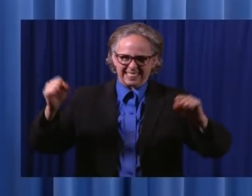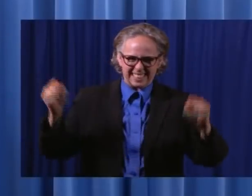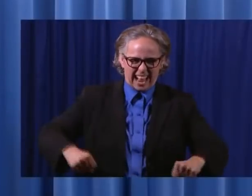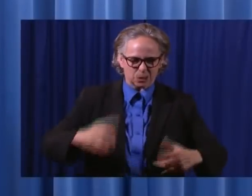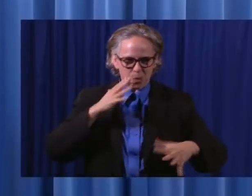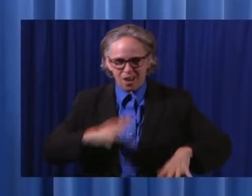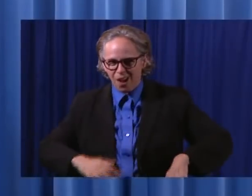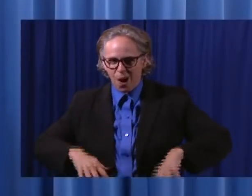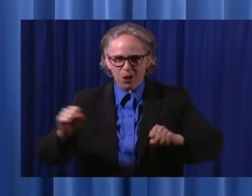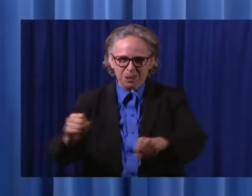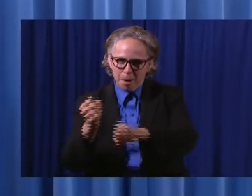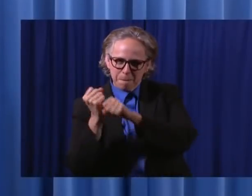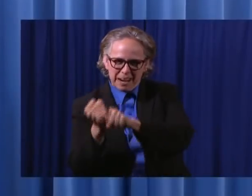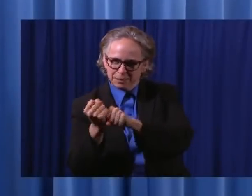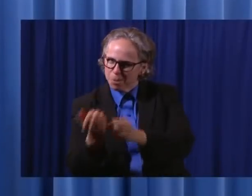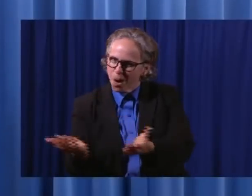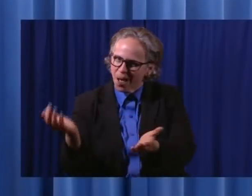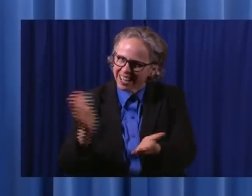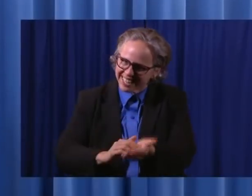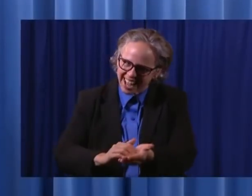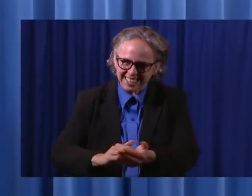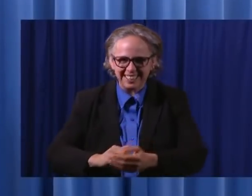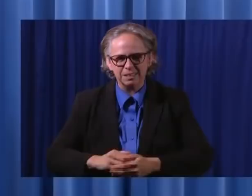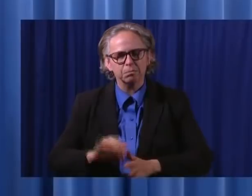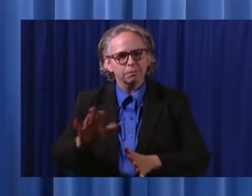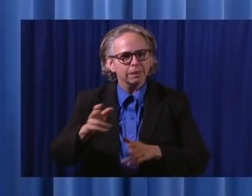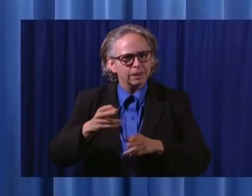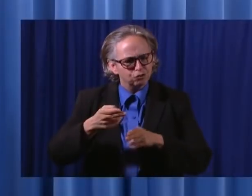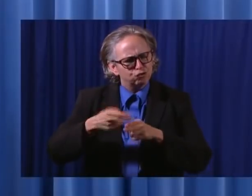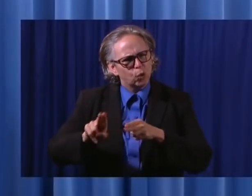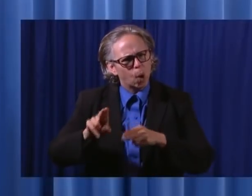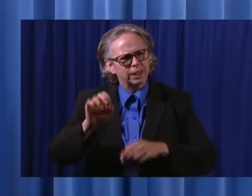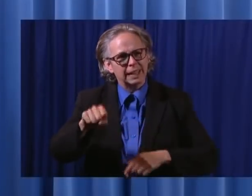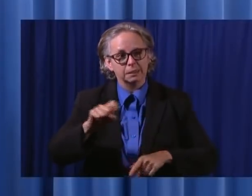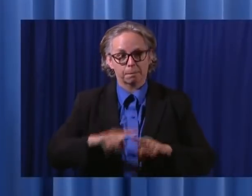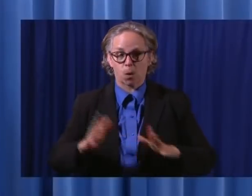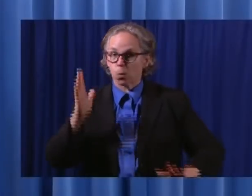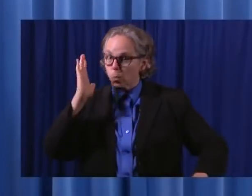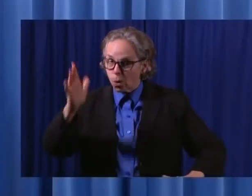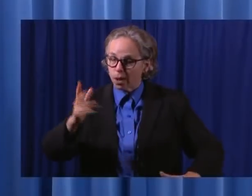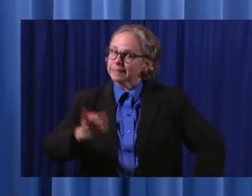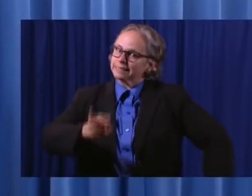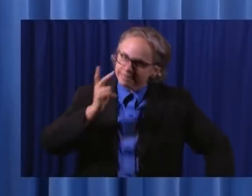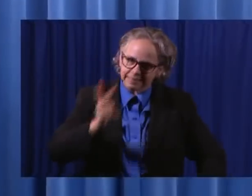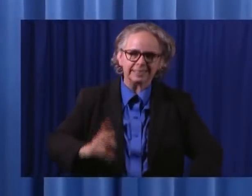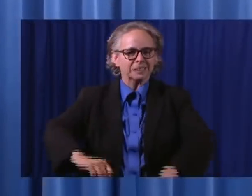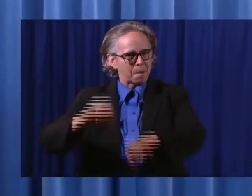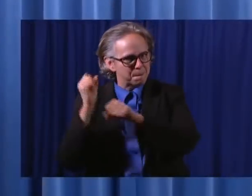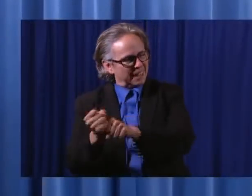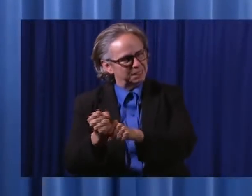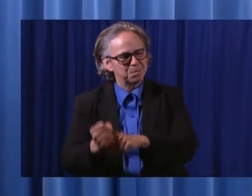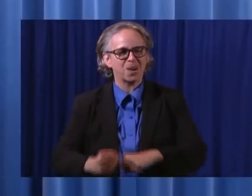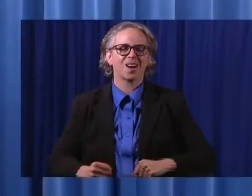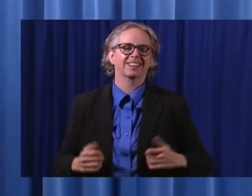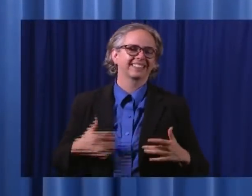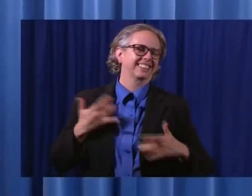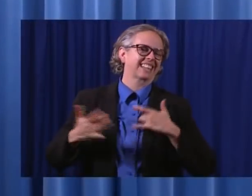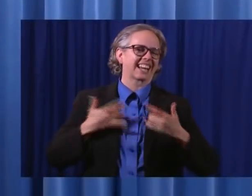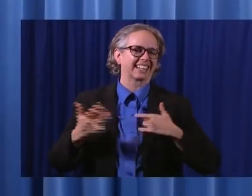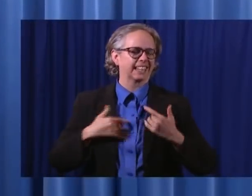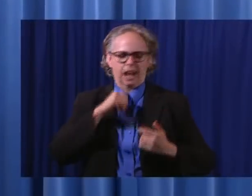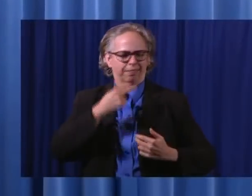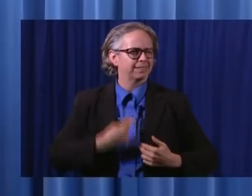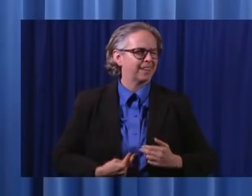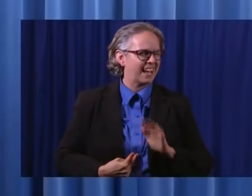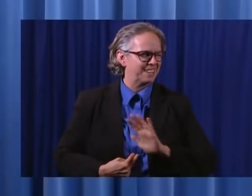though it'll be short. So, good news. Good news. Today I'm wearing